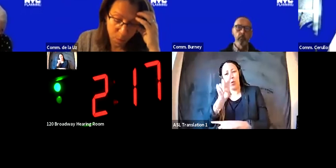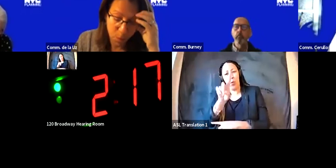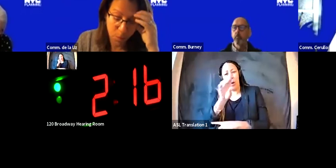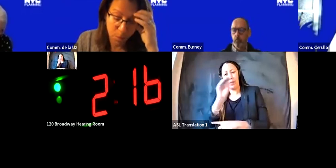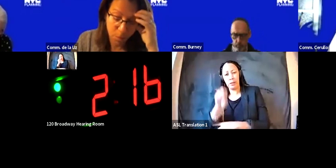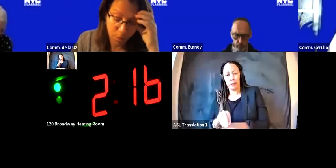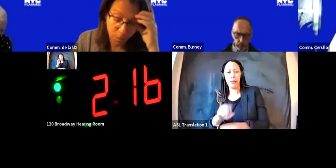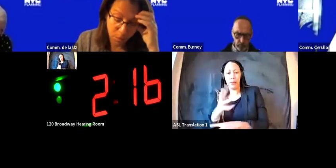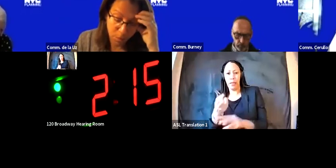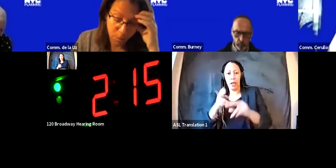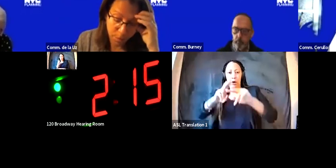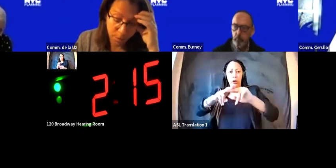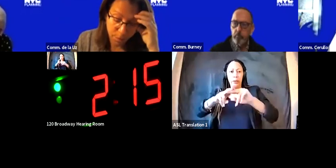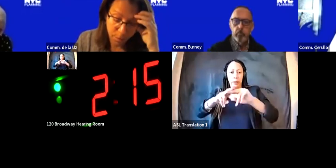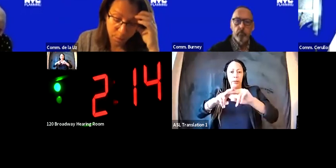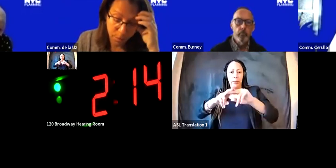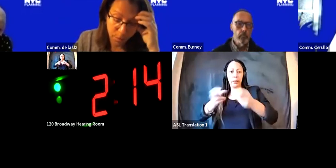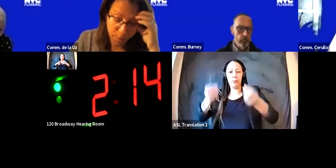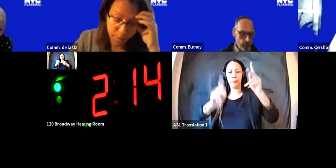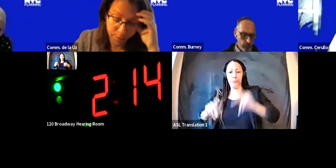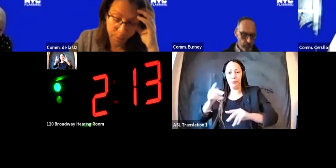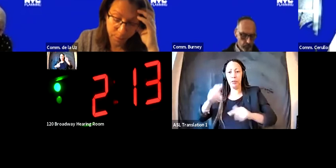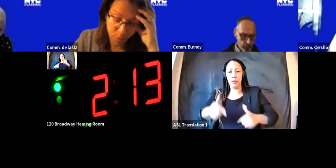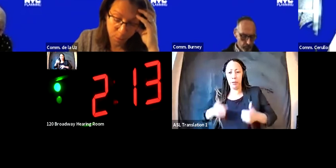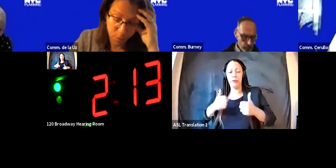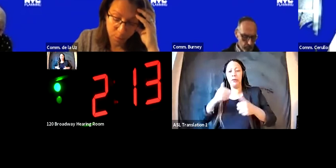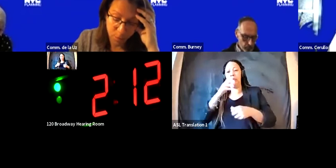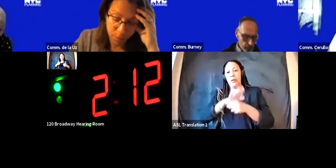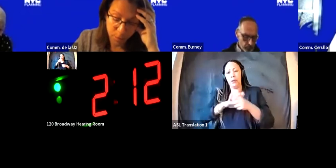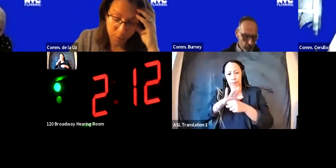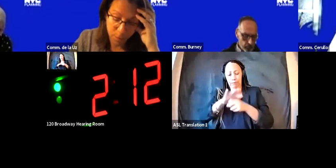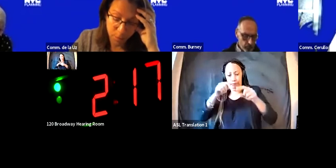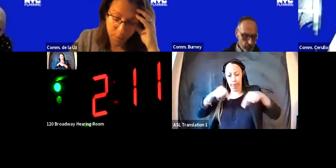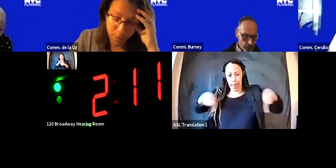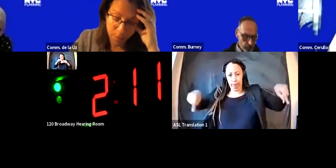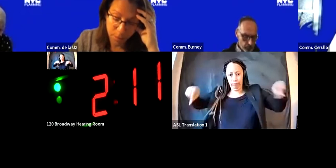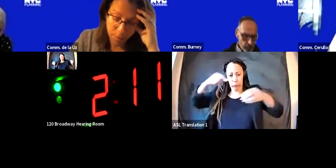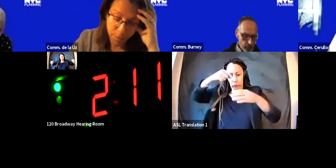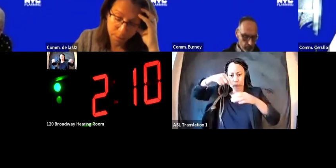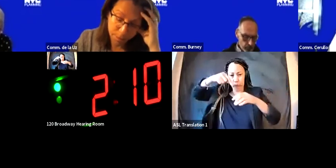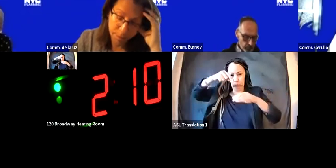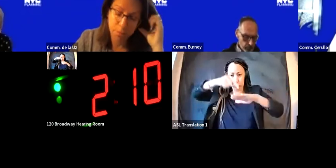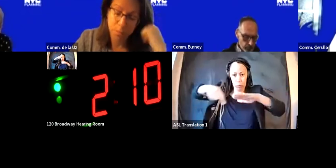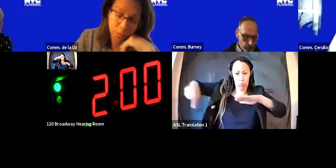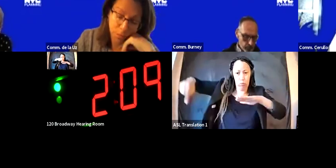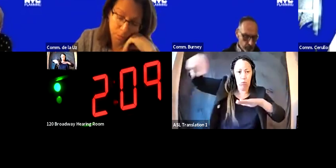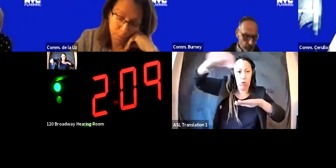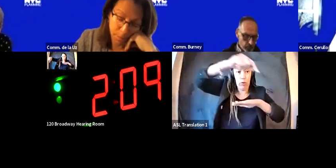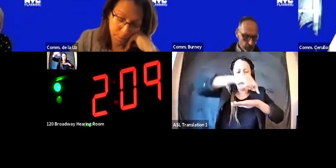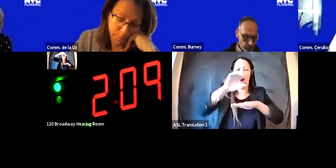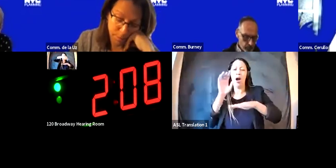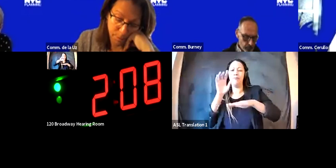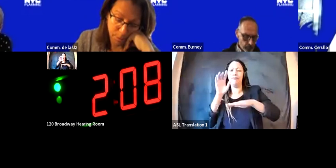5.1% increase in population in a surrounding distance of a quarter of a mile, which is usually